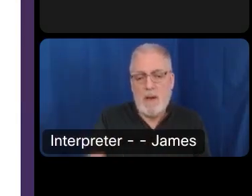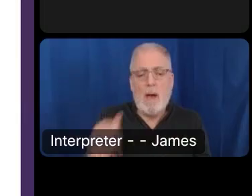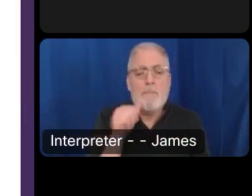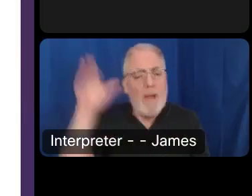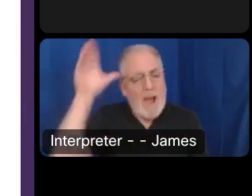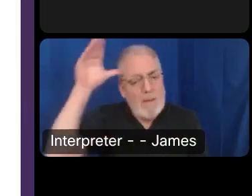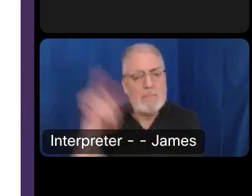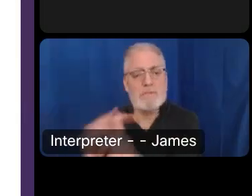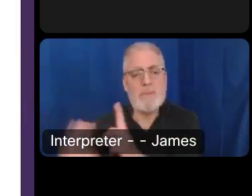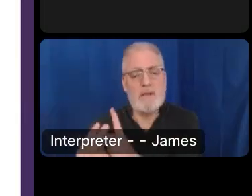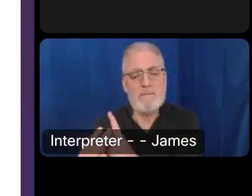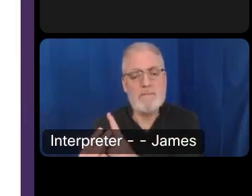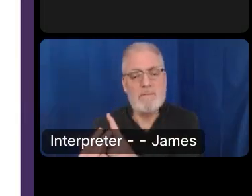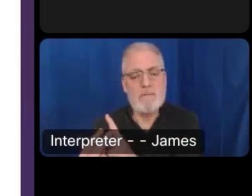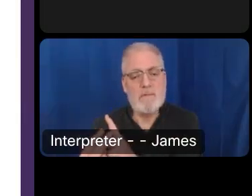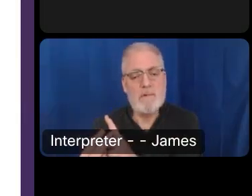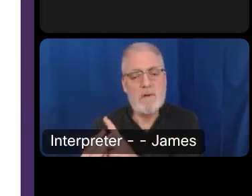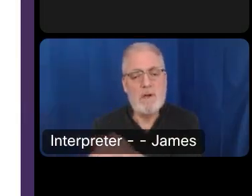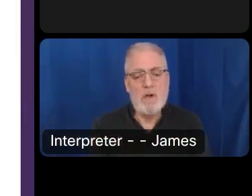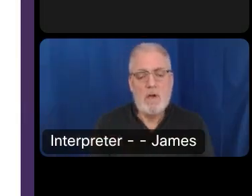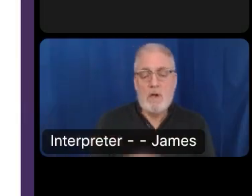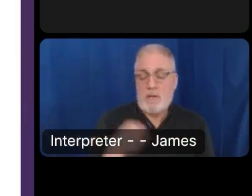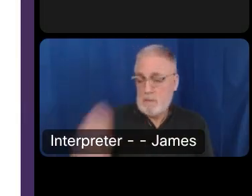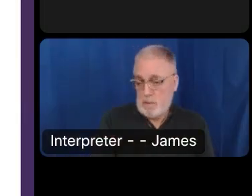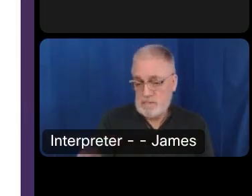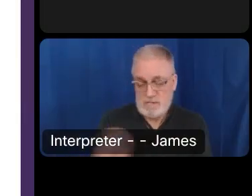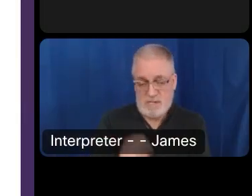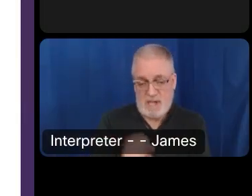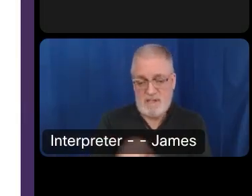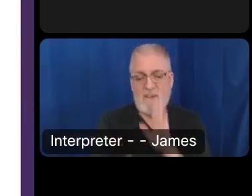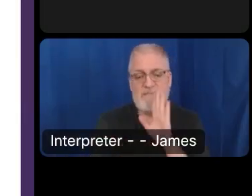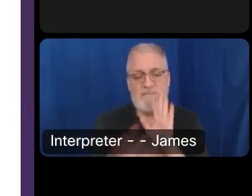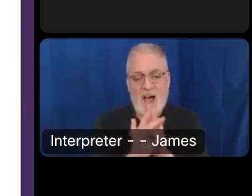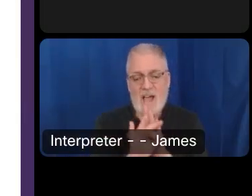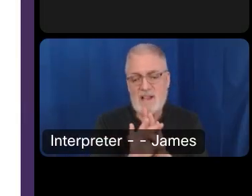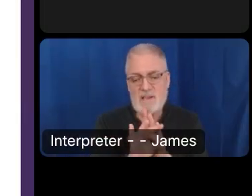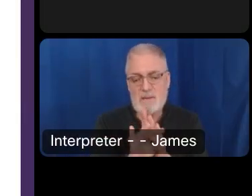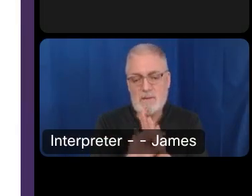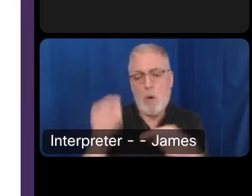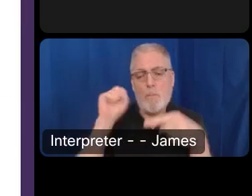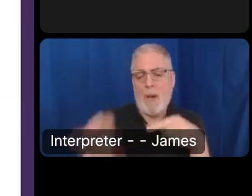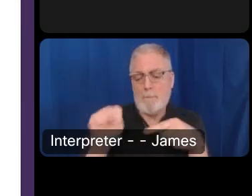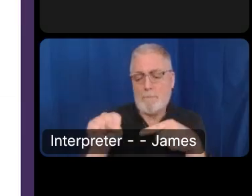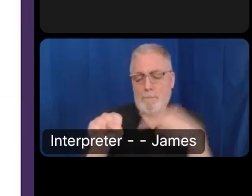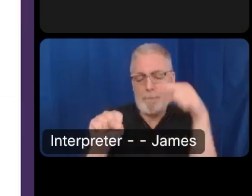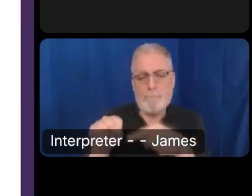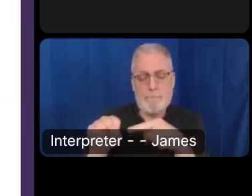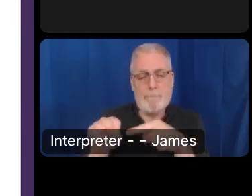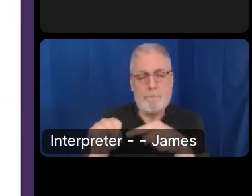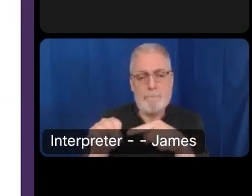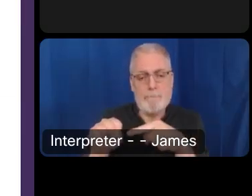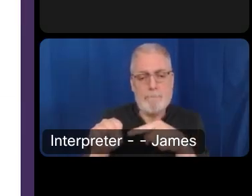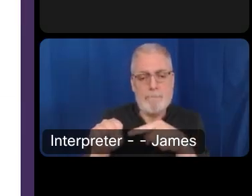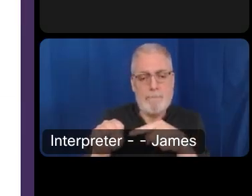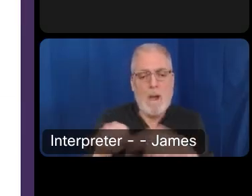them to find it? Was it accurate? Because the other thing, a lot of the information online is not accurate on the website. It's just not I accurate, agree.